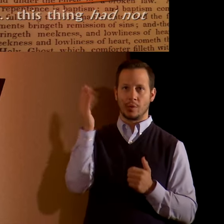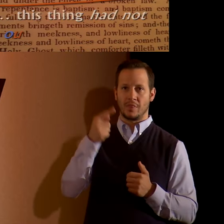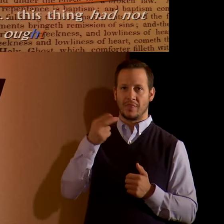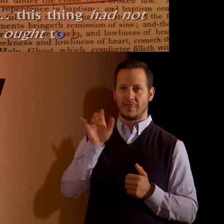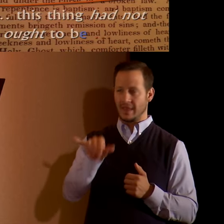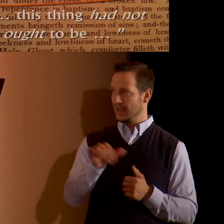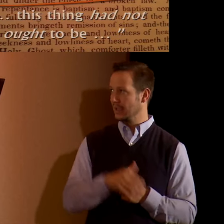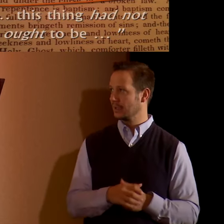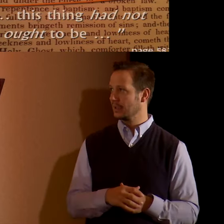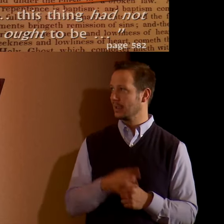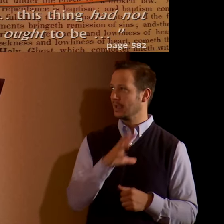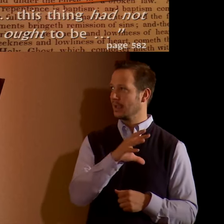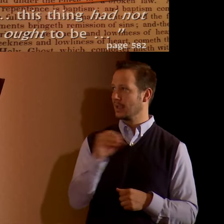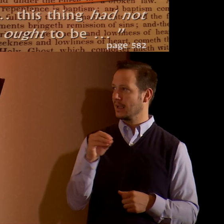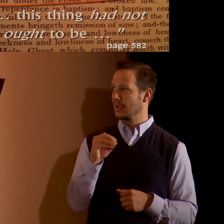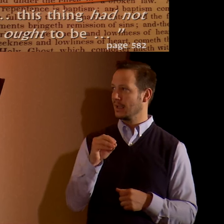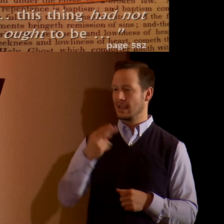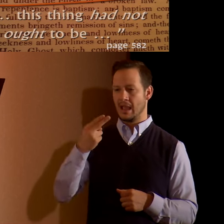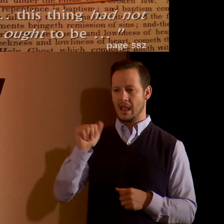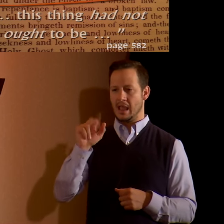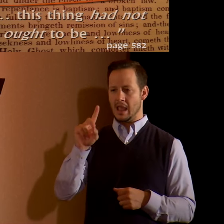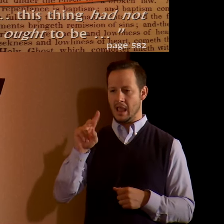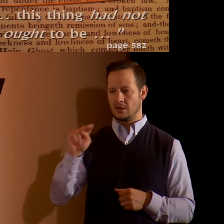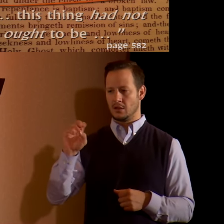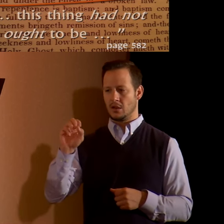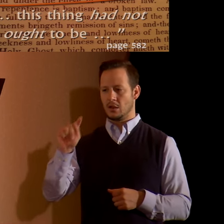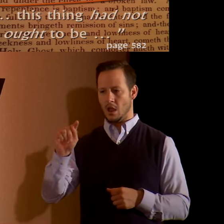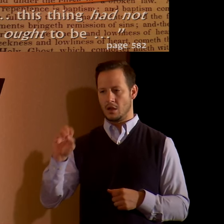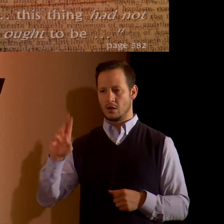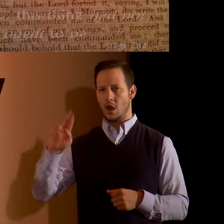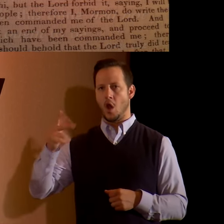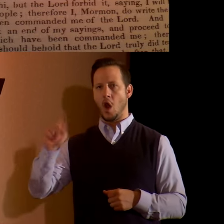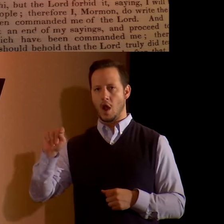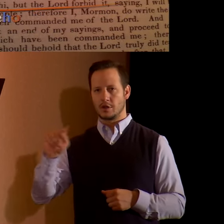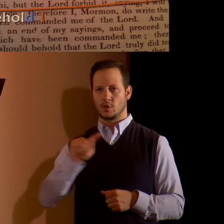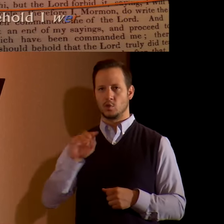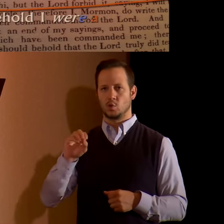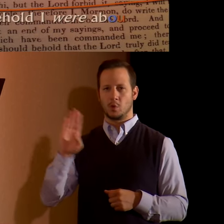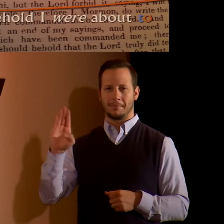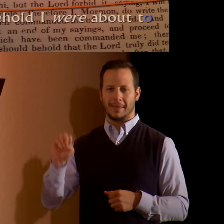And this thing had not ought to be. I'll agree with that.